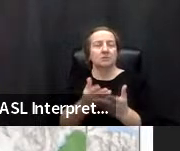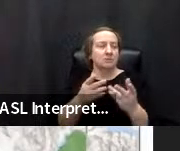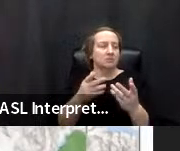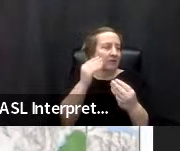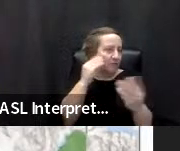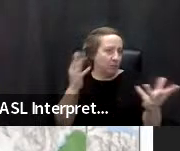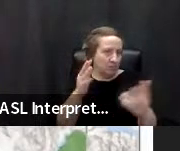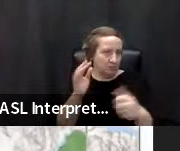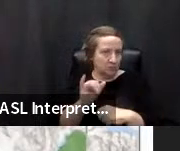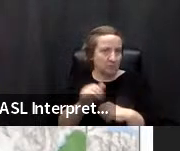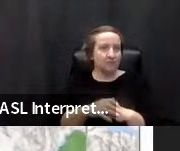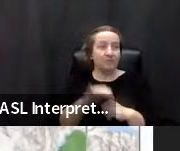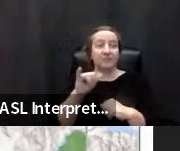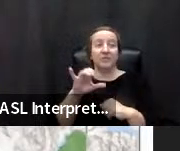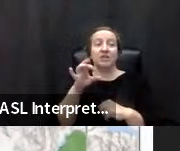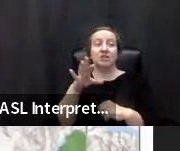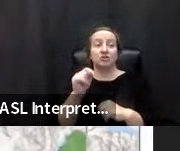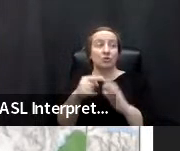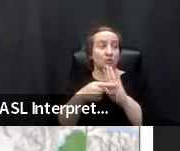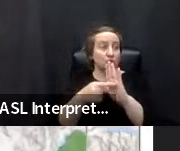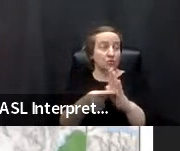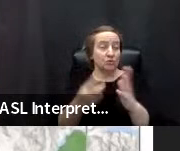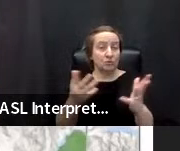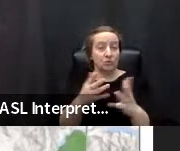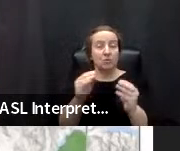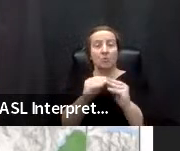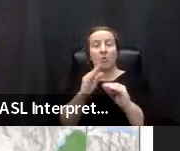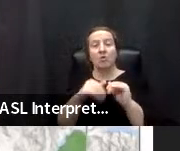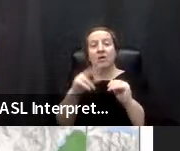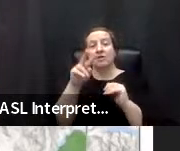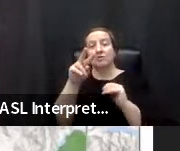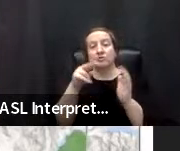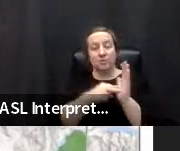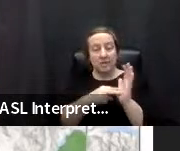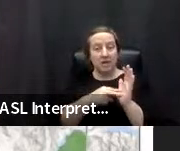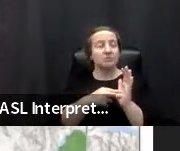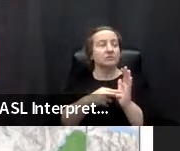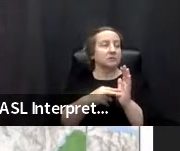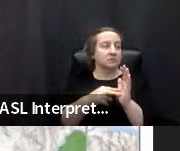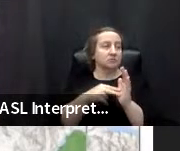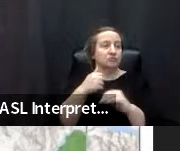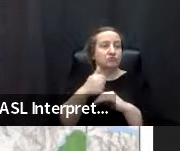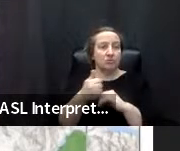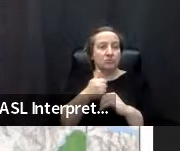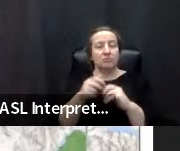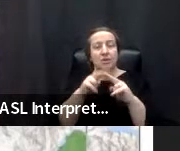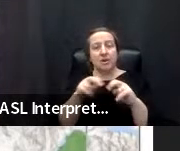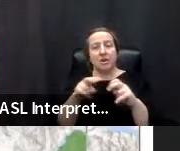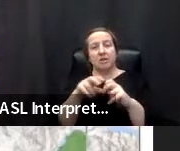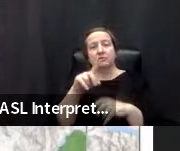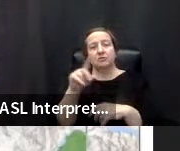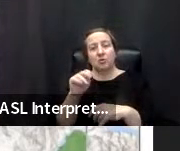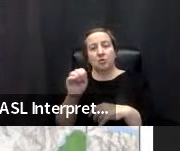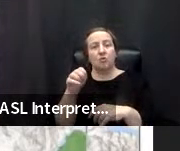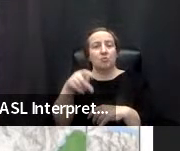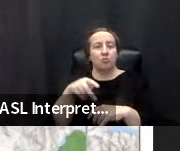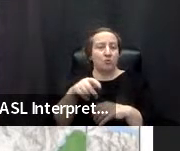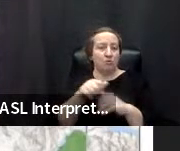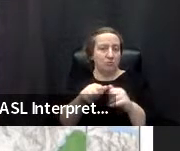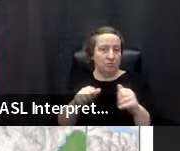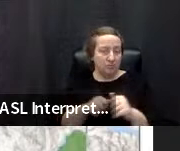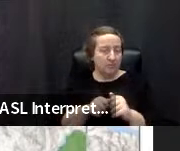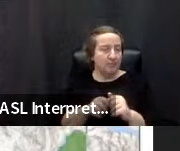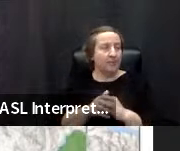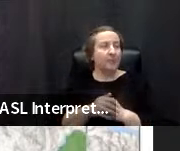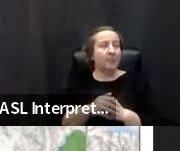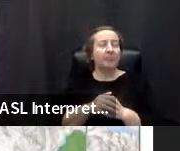So what this chart is showing is we have over 2,000 transportation analysis zones in the Portland metro region. It's kind of a